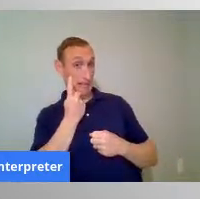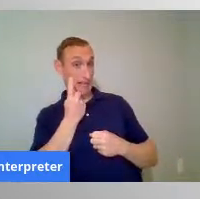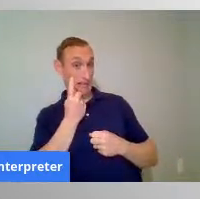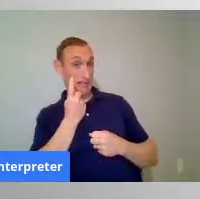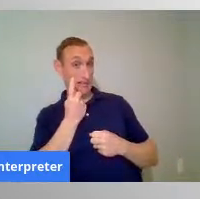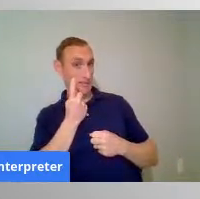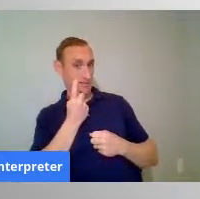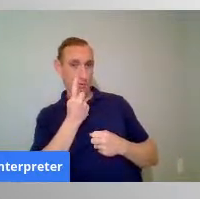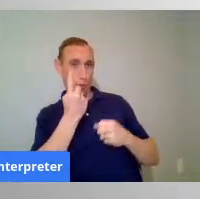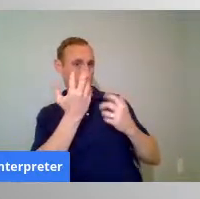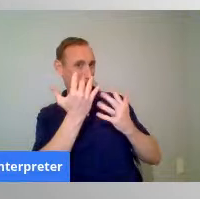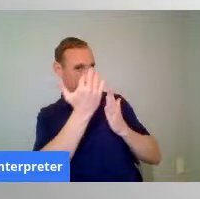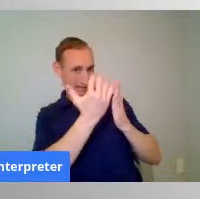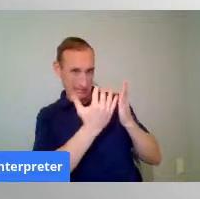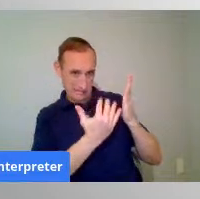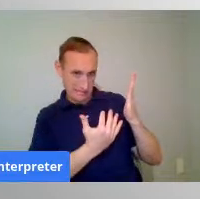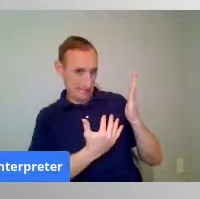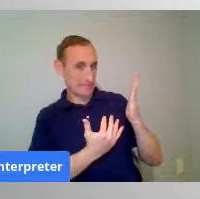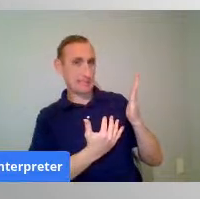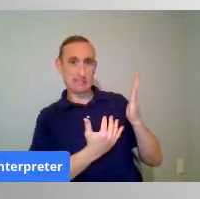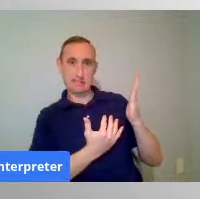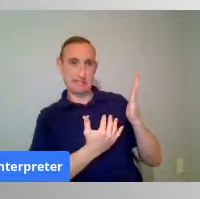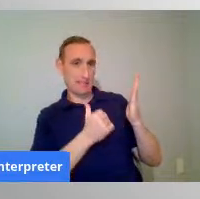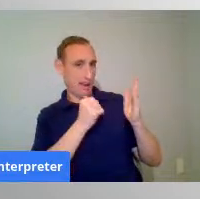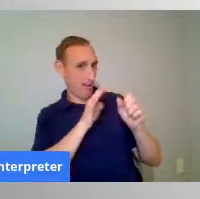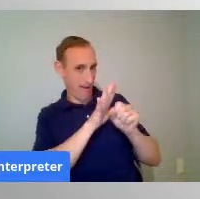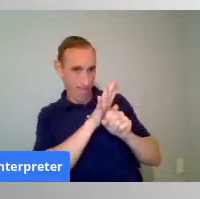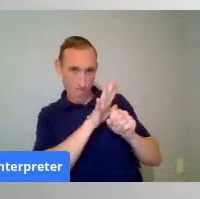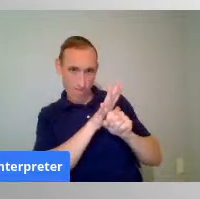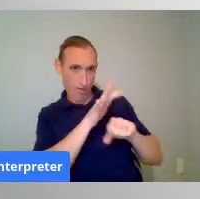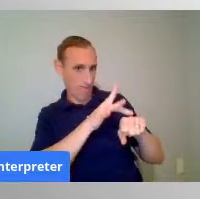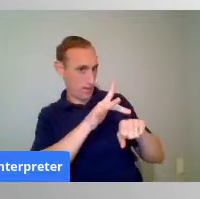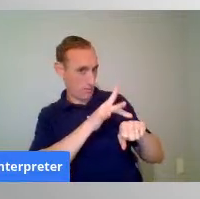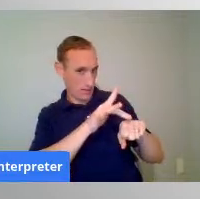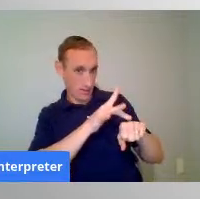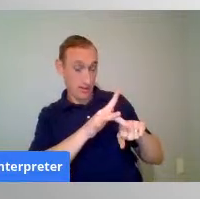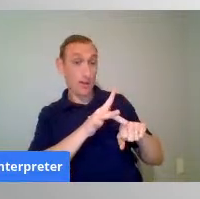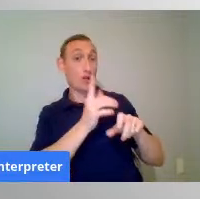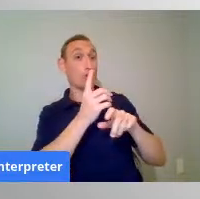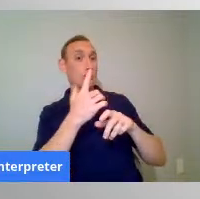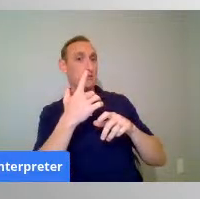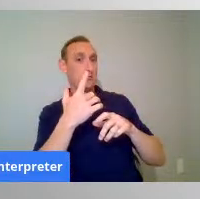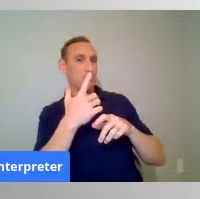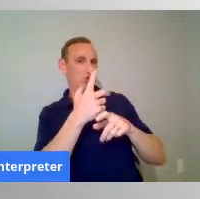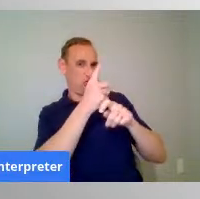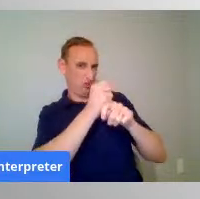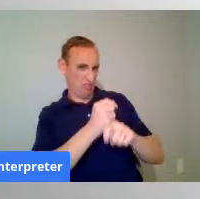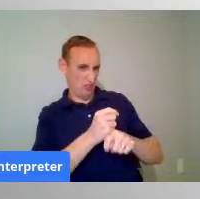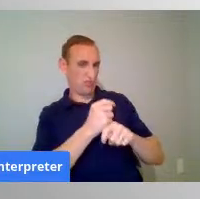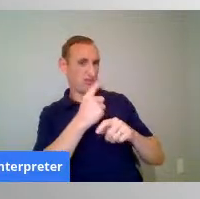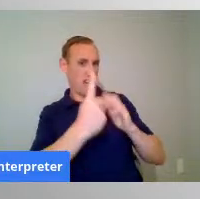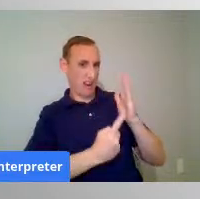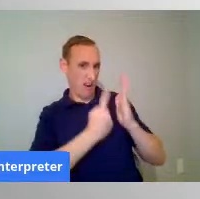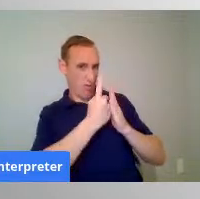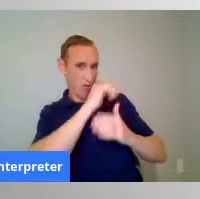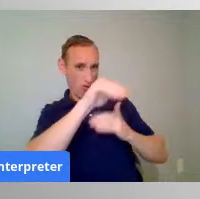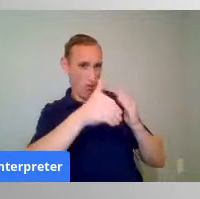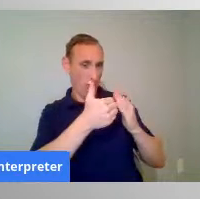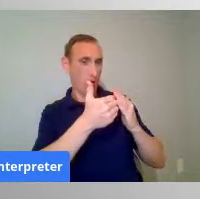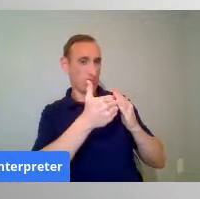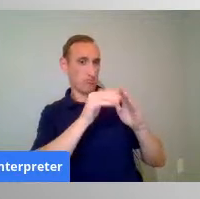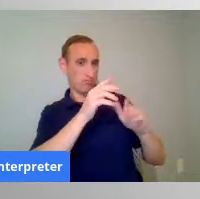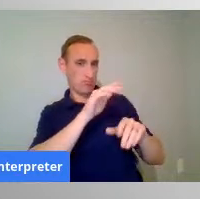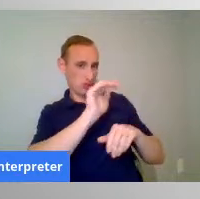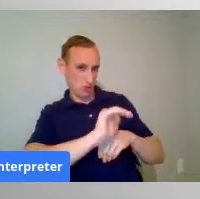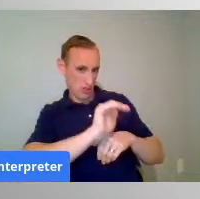those slots as well. And again, the traditional hours of all childcare really mirrors what